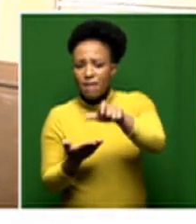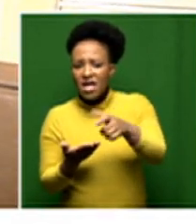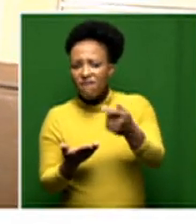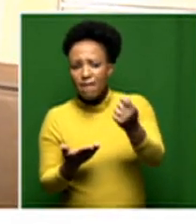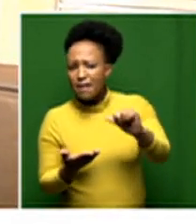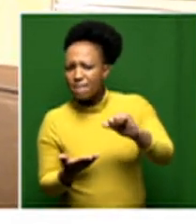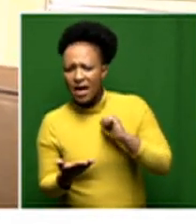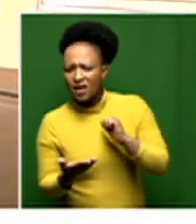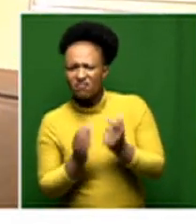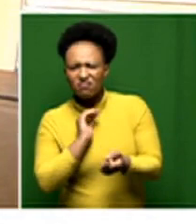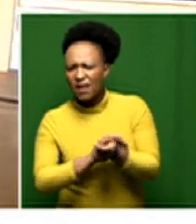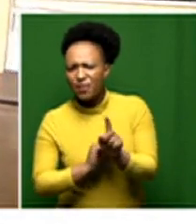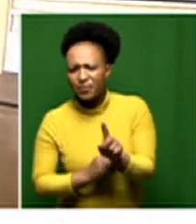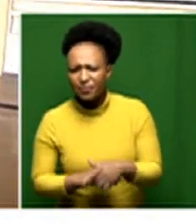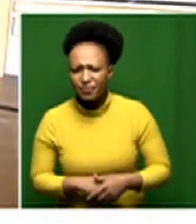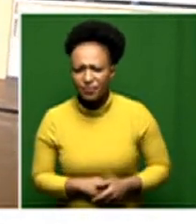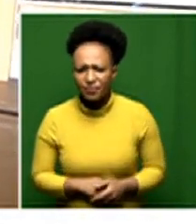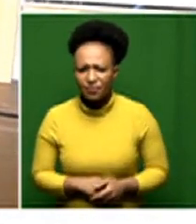recovered?